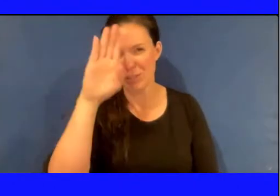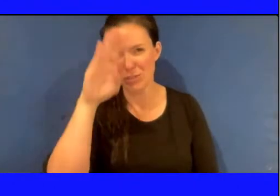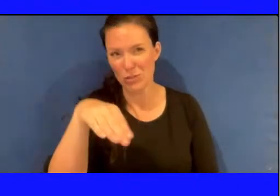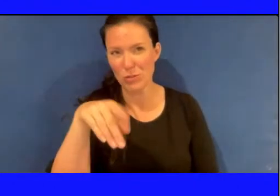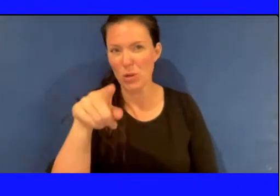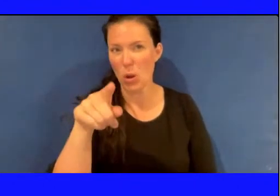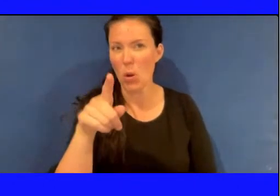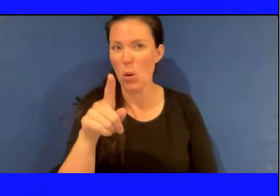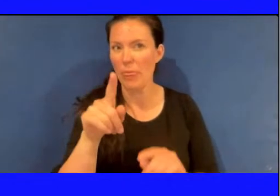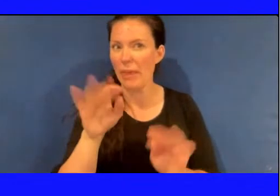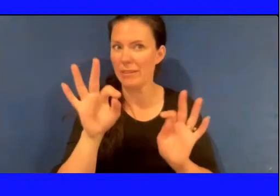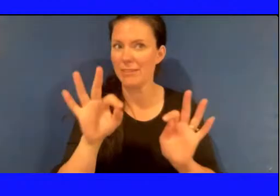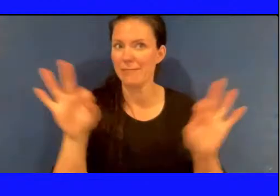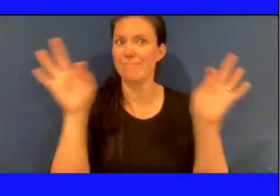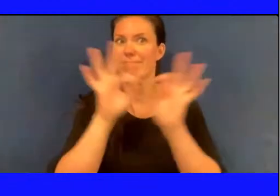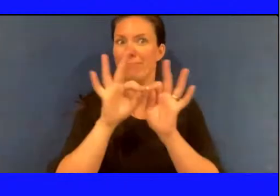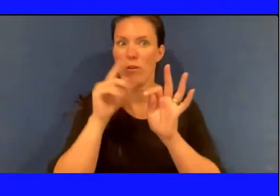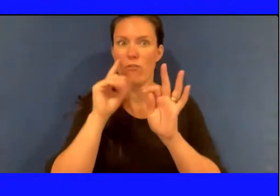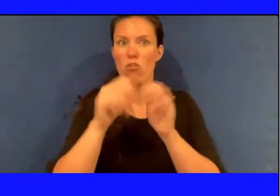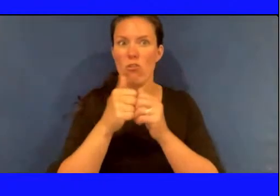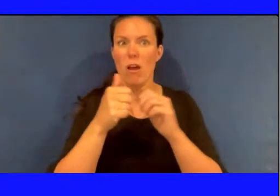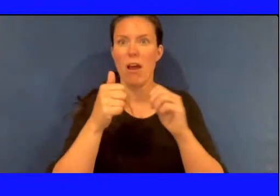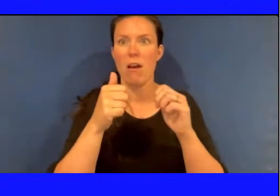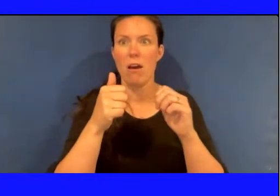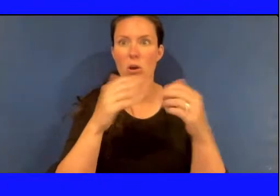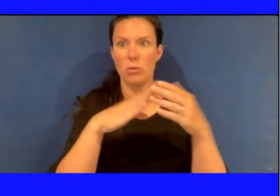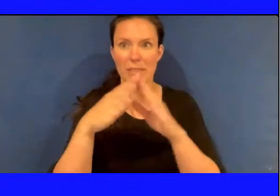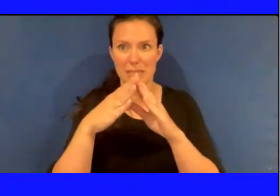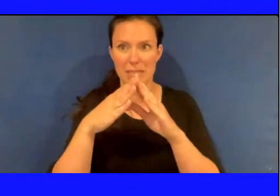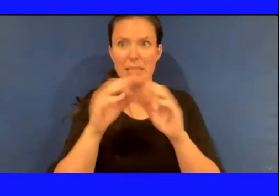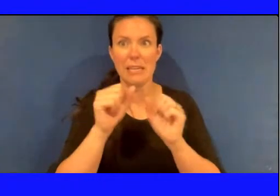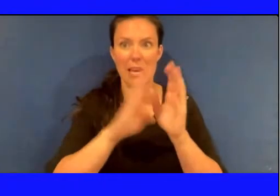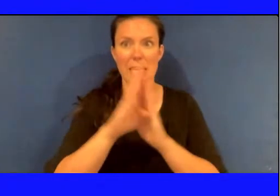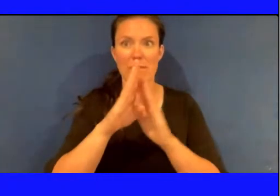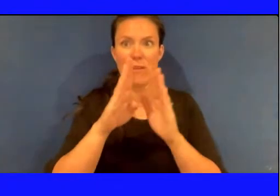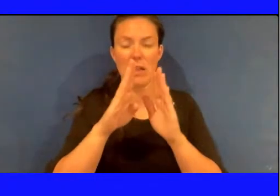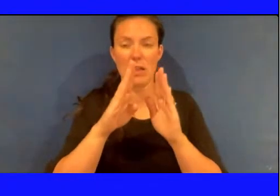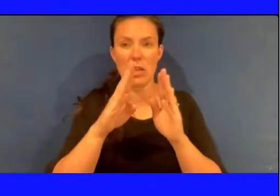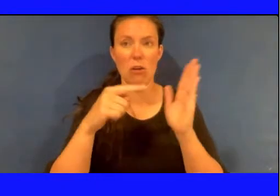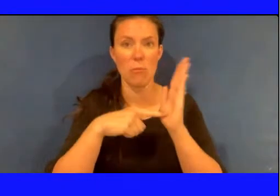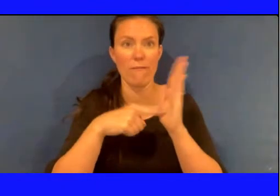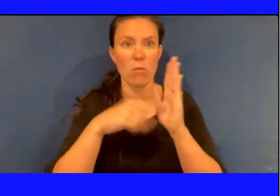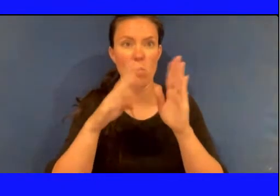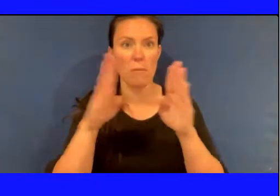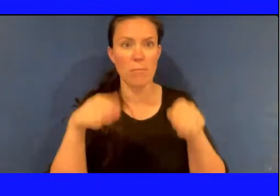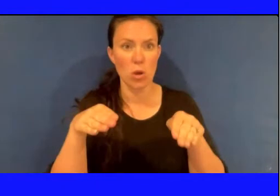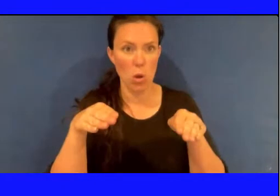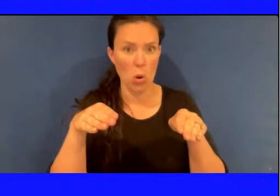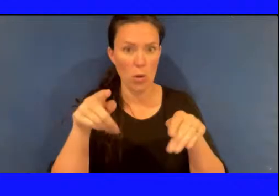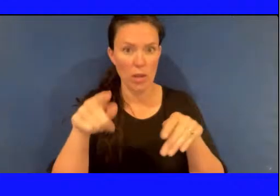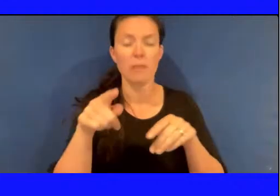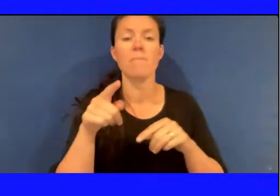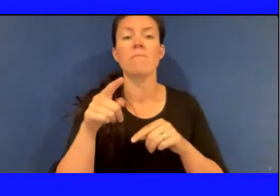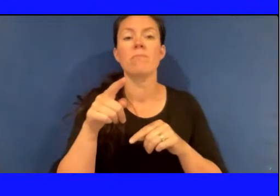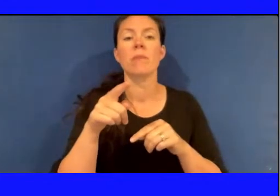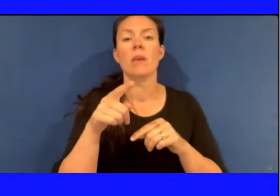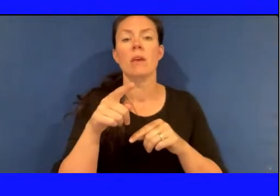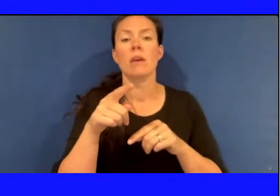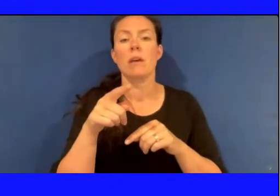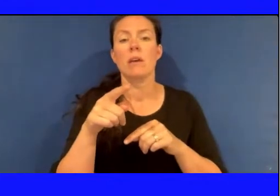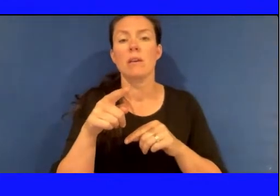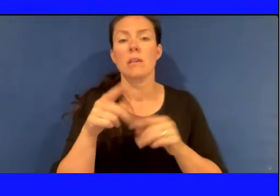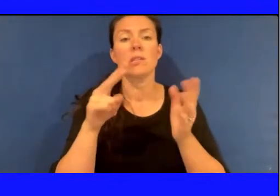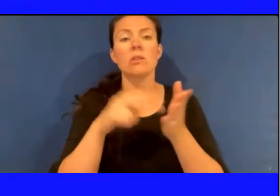piece of how the city builds affordable housing, is by leveraging city-owned sites. And so